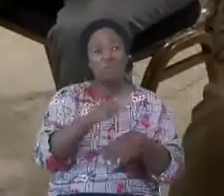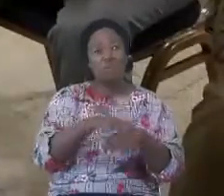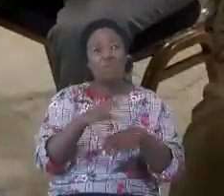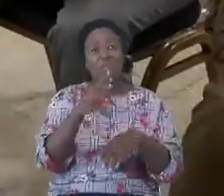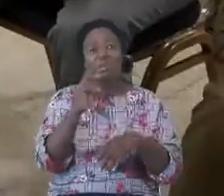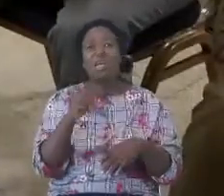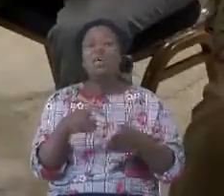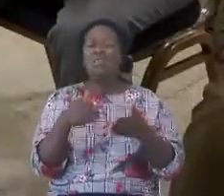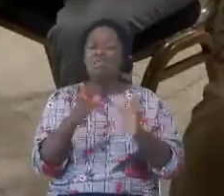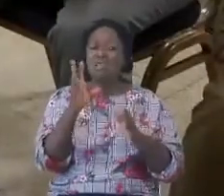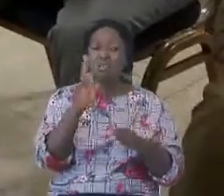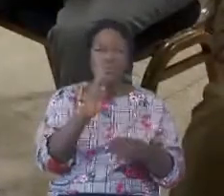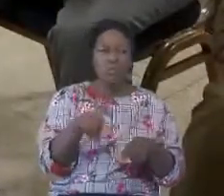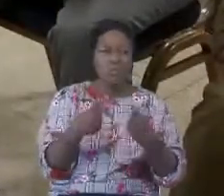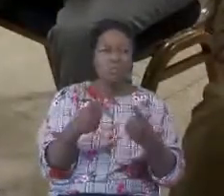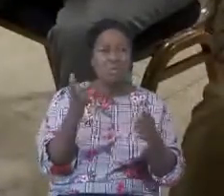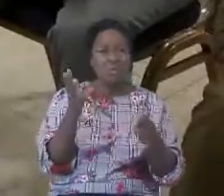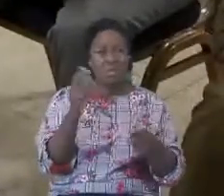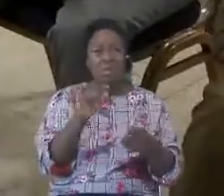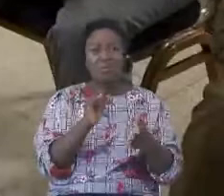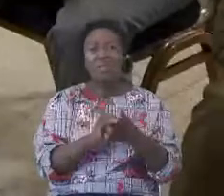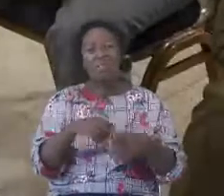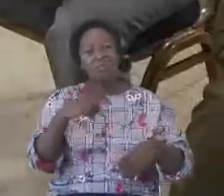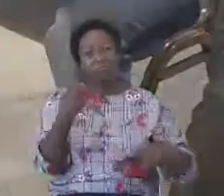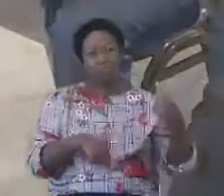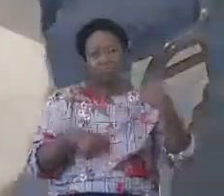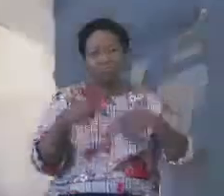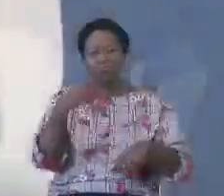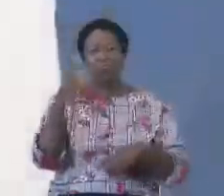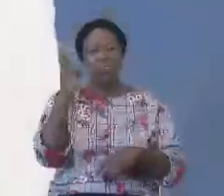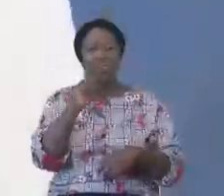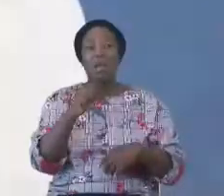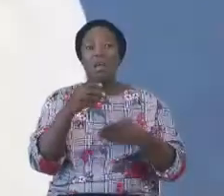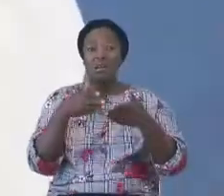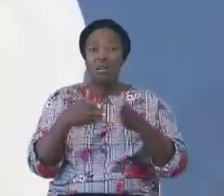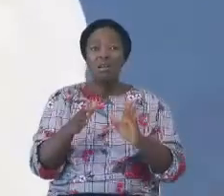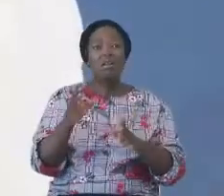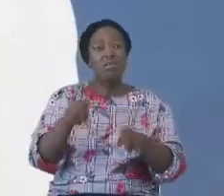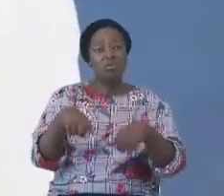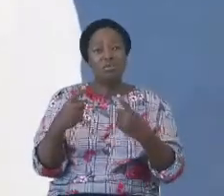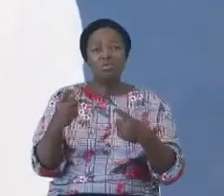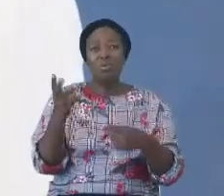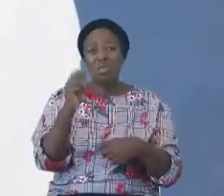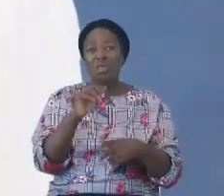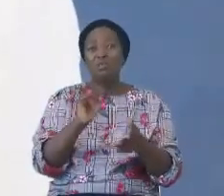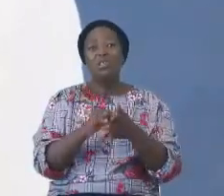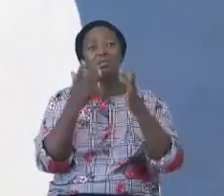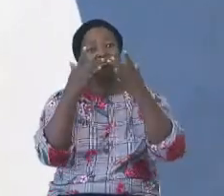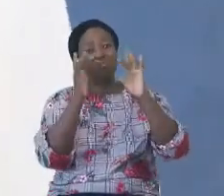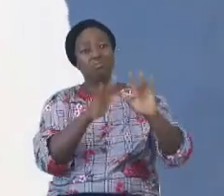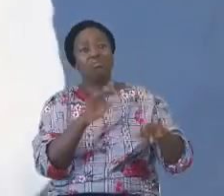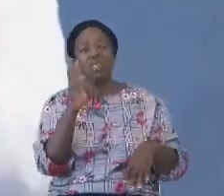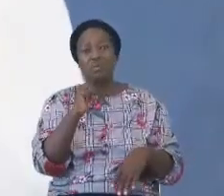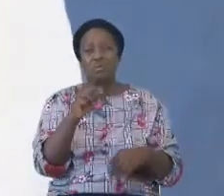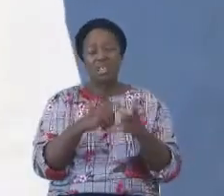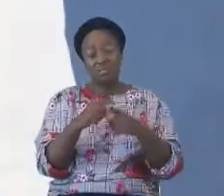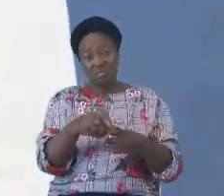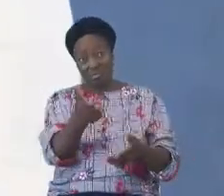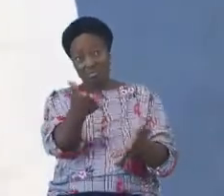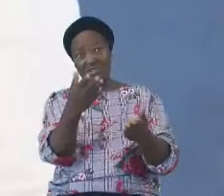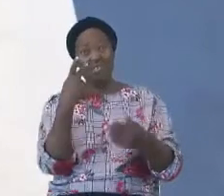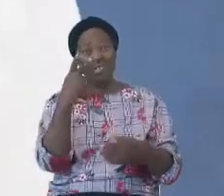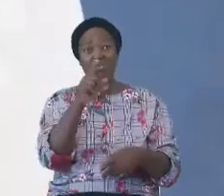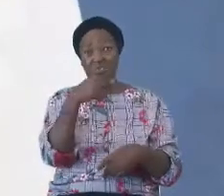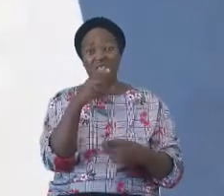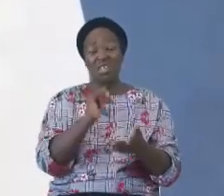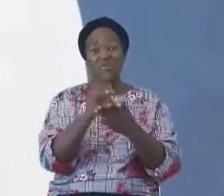who? Them that brought a curse upon themselves, them who? Them that scorned him, them who?